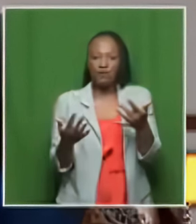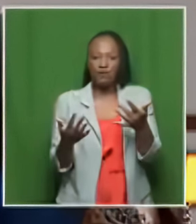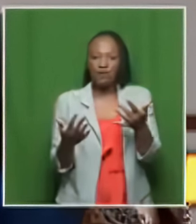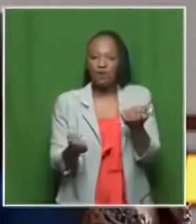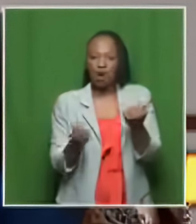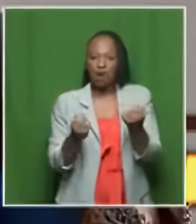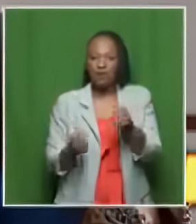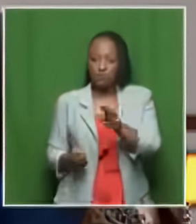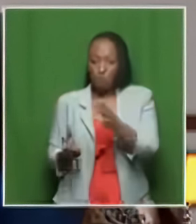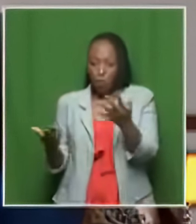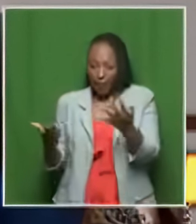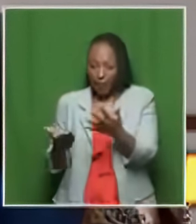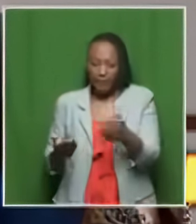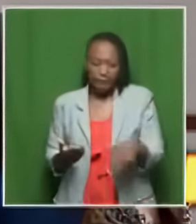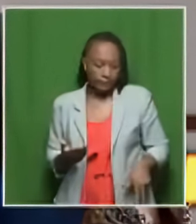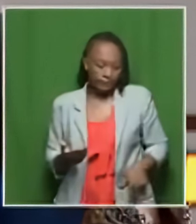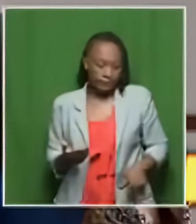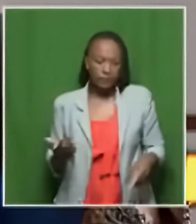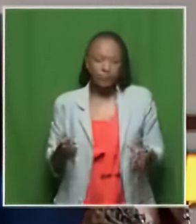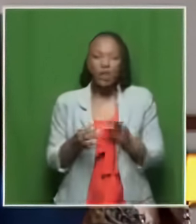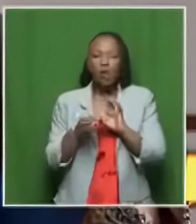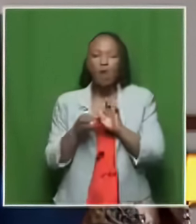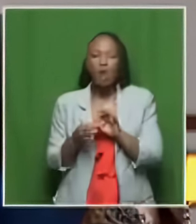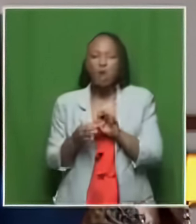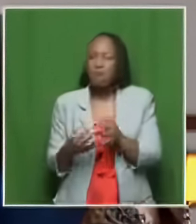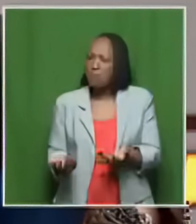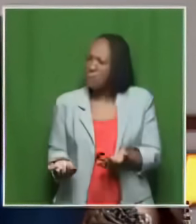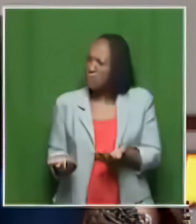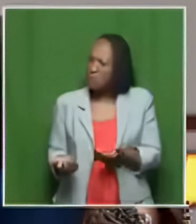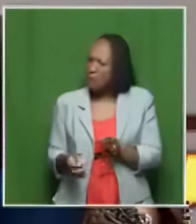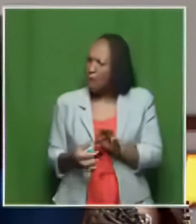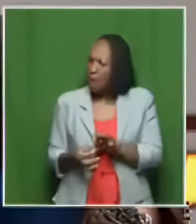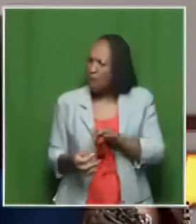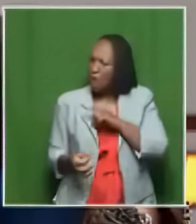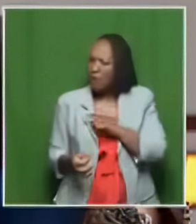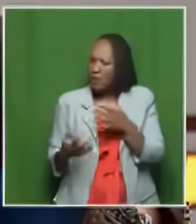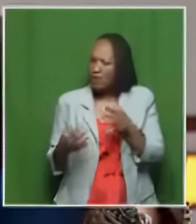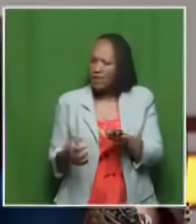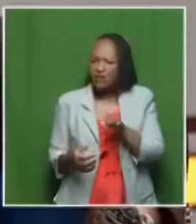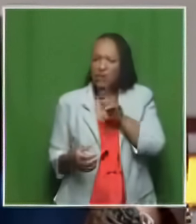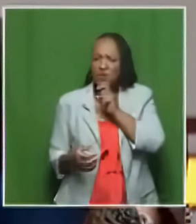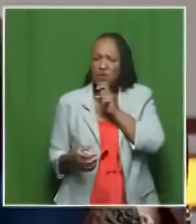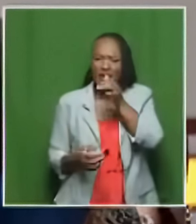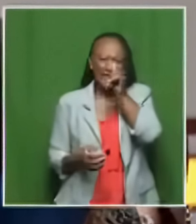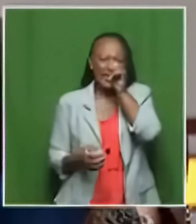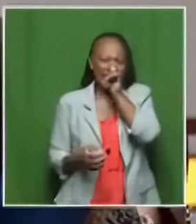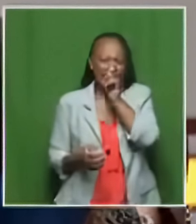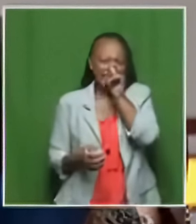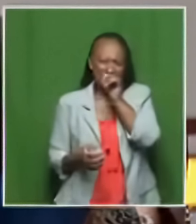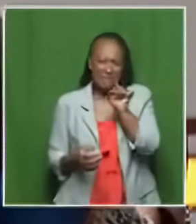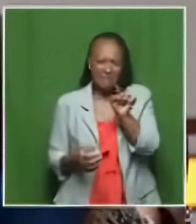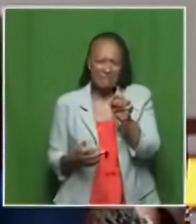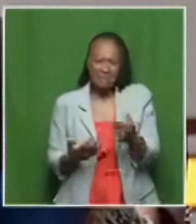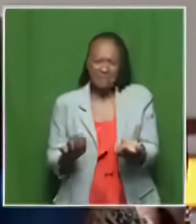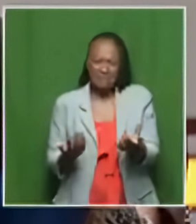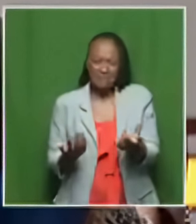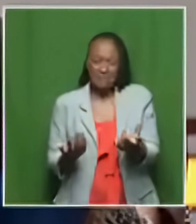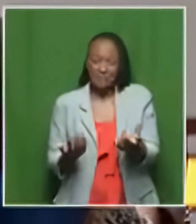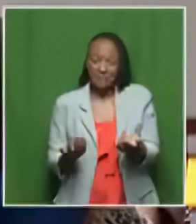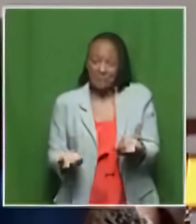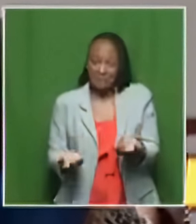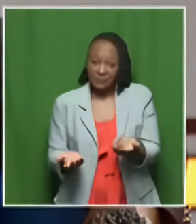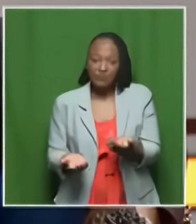ask you, where is that firearm? It's at home. Why is it at home if it was used to commit crime? So you